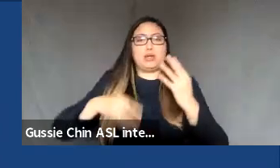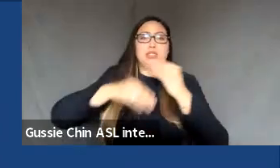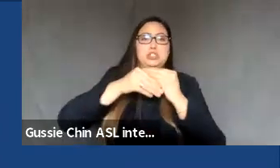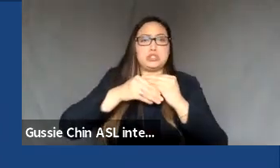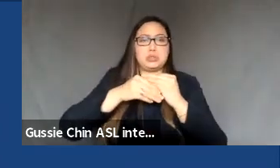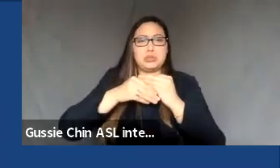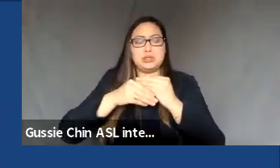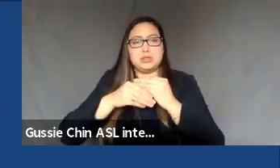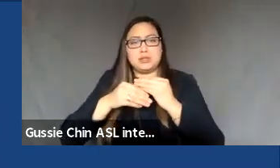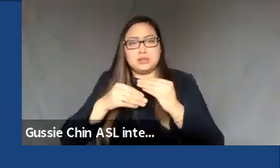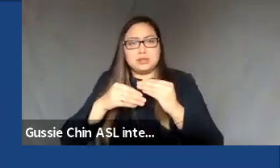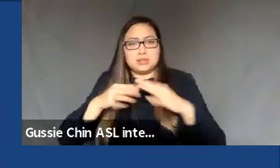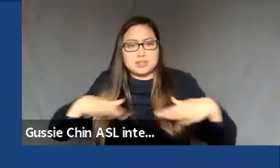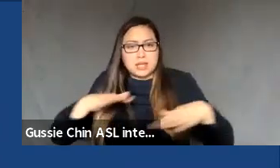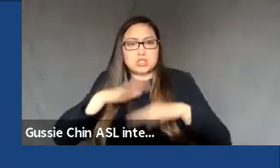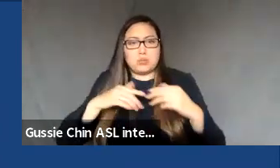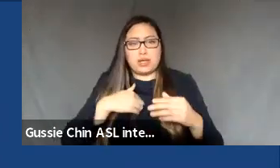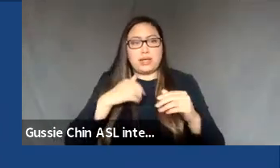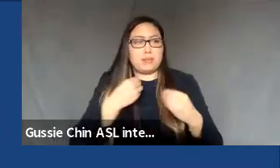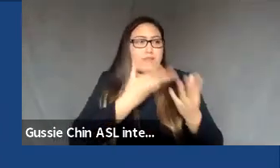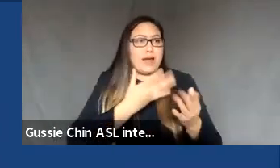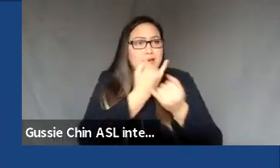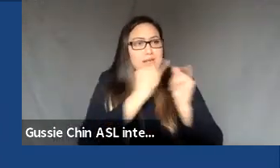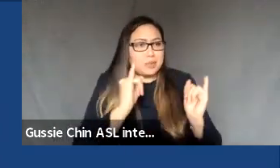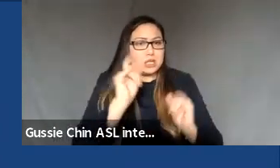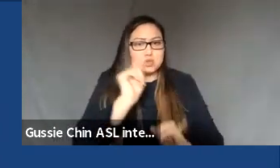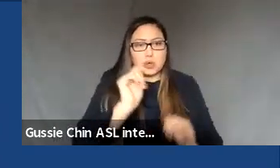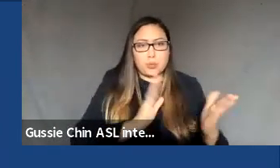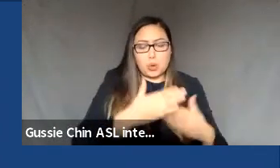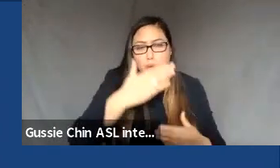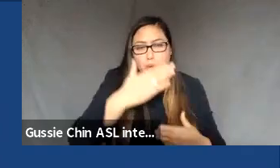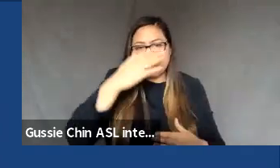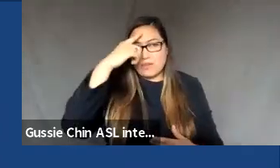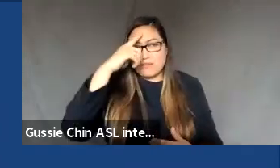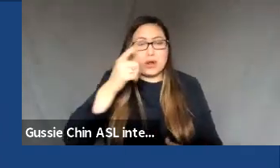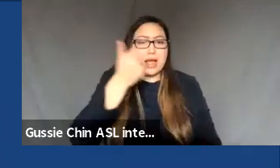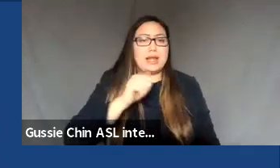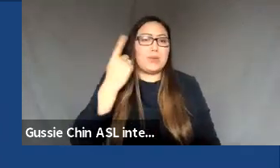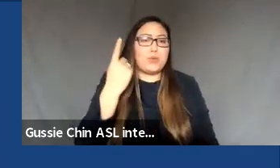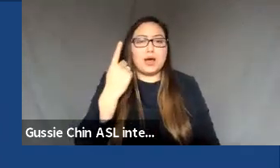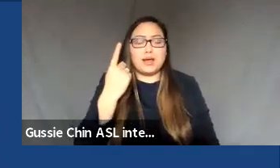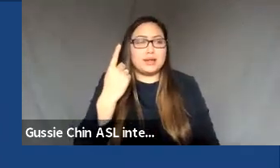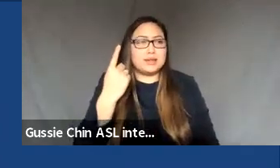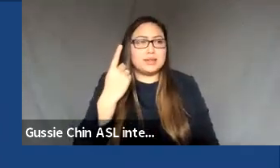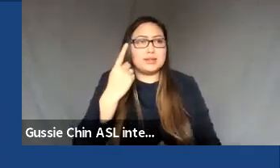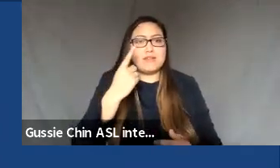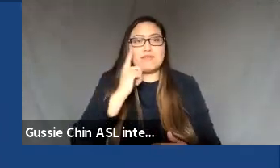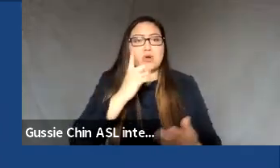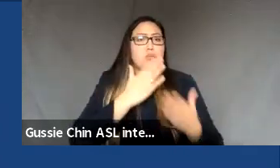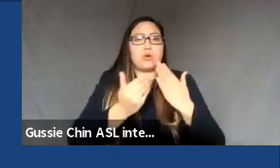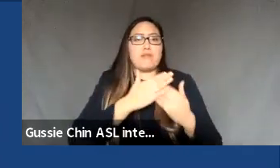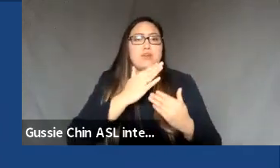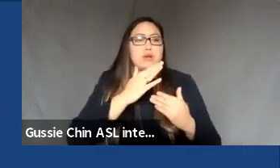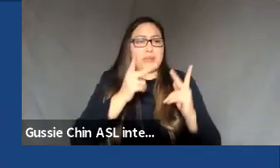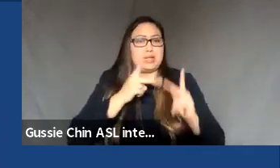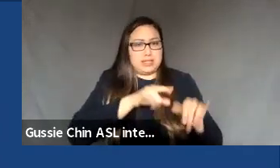an independent toilet room facility for anyone, whatever type of facility. So